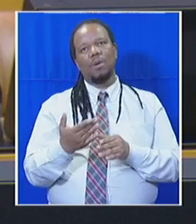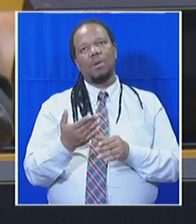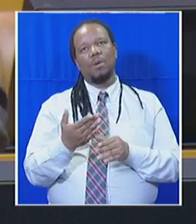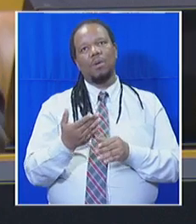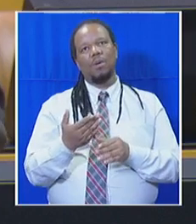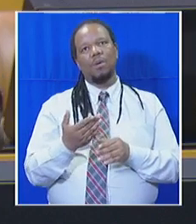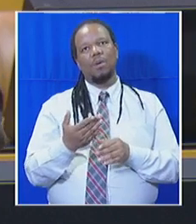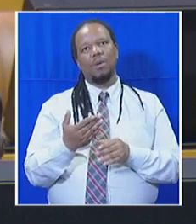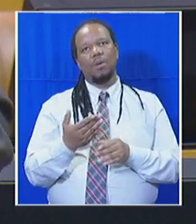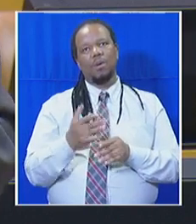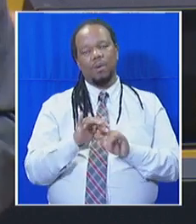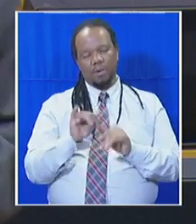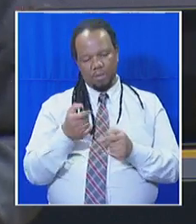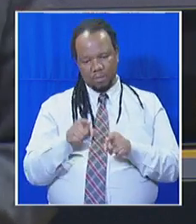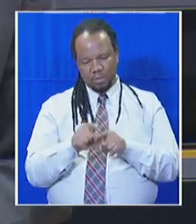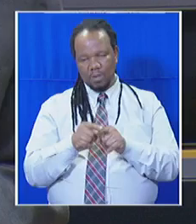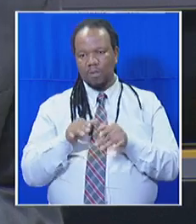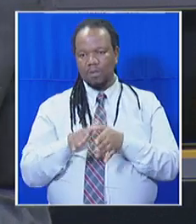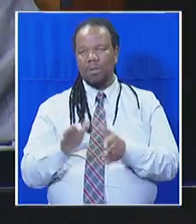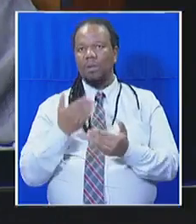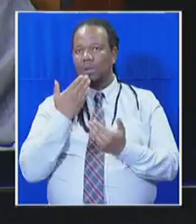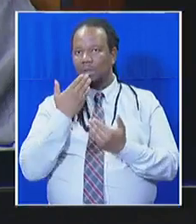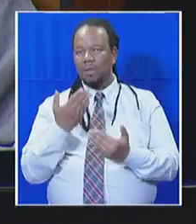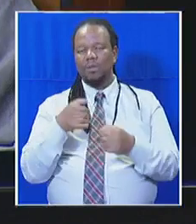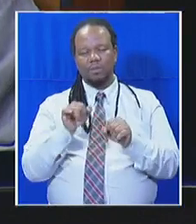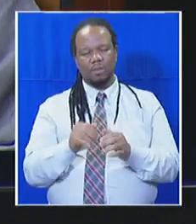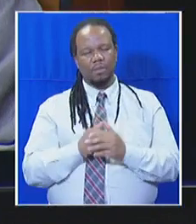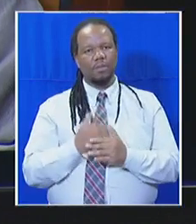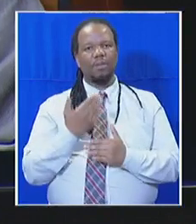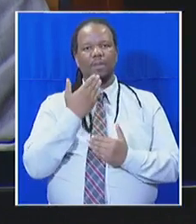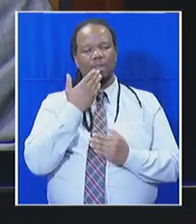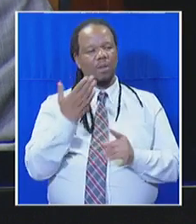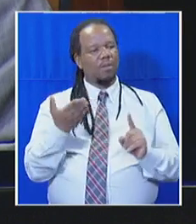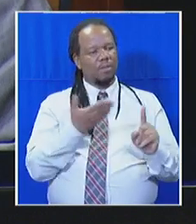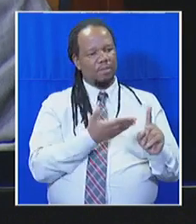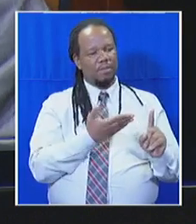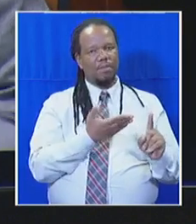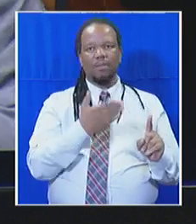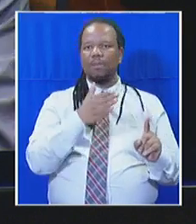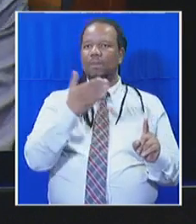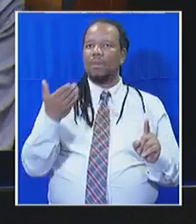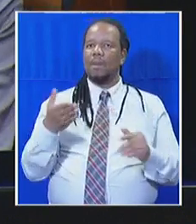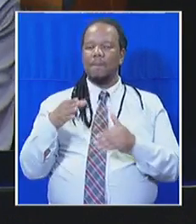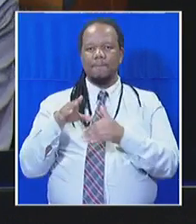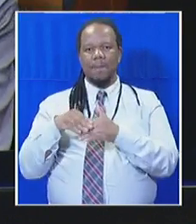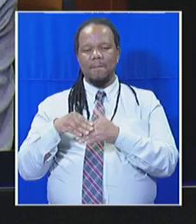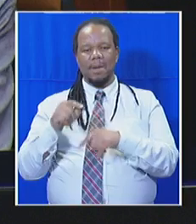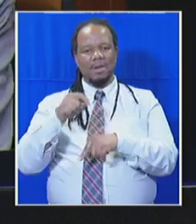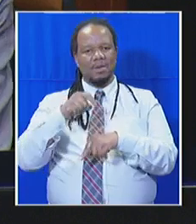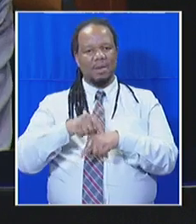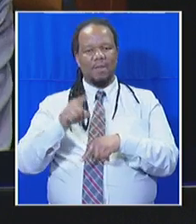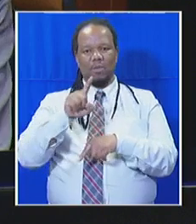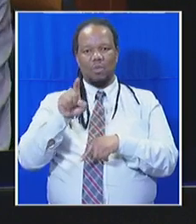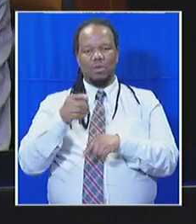of the general public as soon as possible. I thank you, Honourable Chairperson. Thank you, Honourable Deputy Minister. Honourable members, the time allocated for